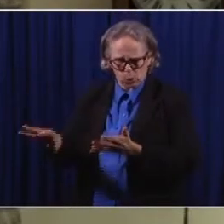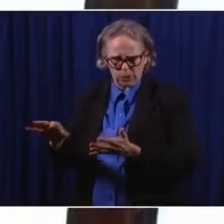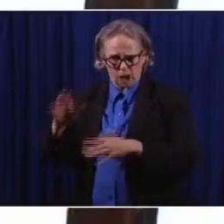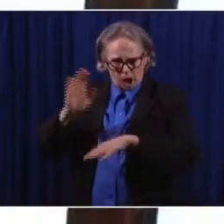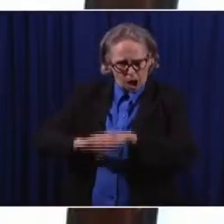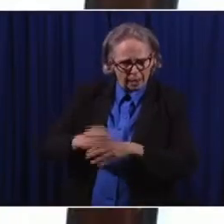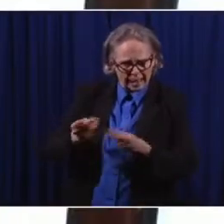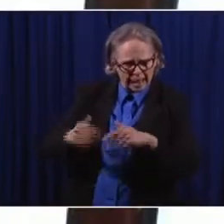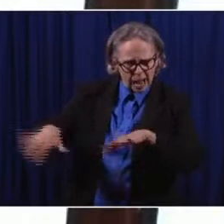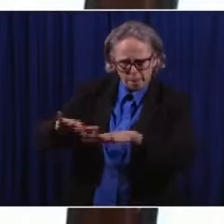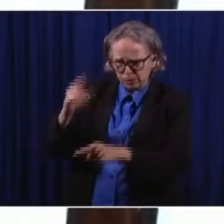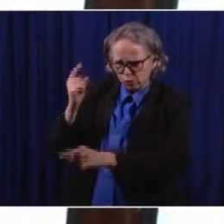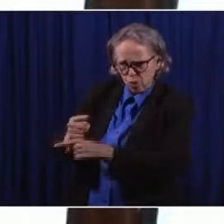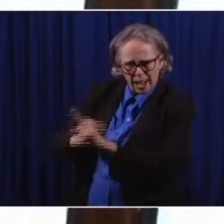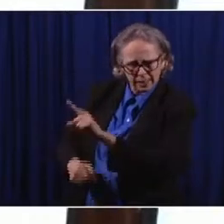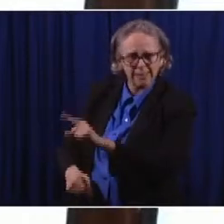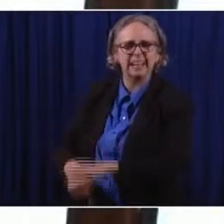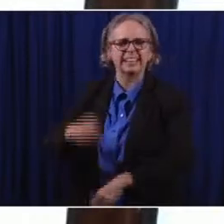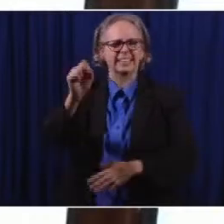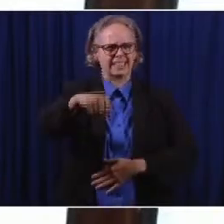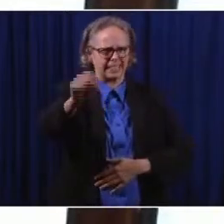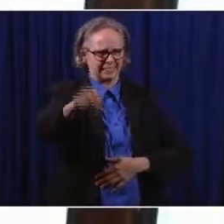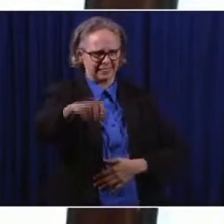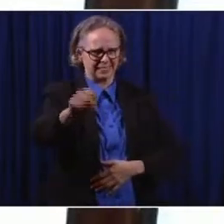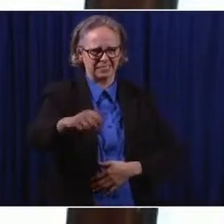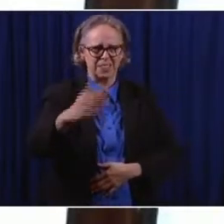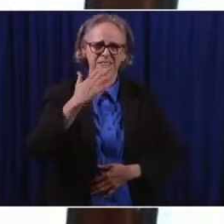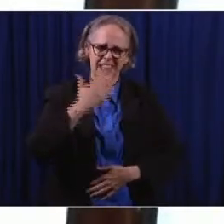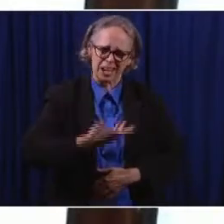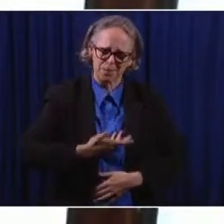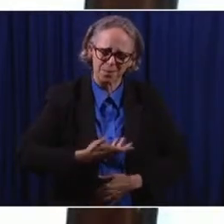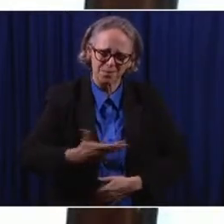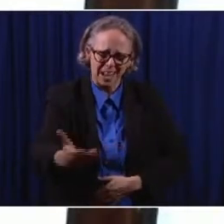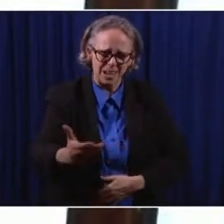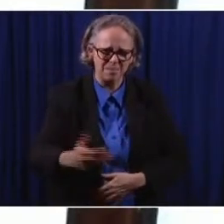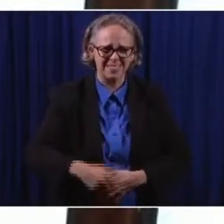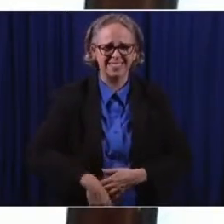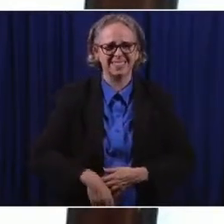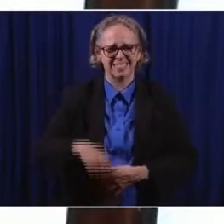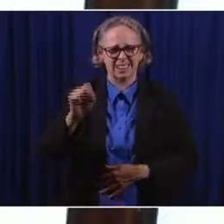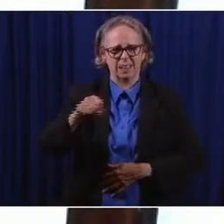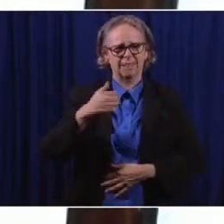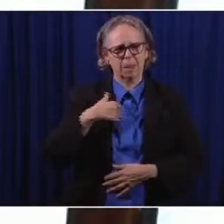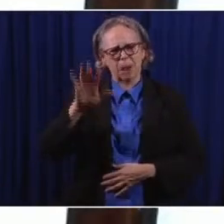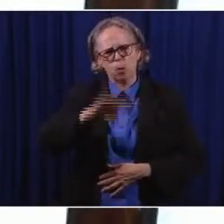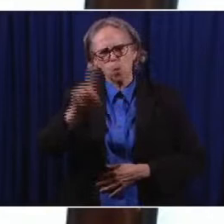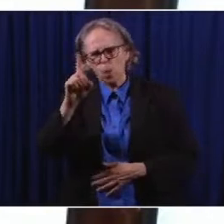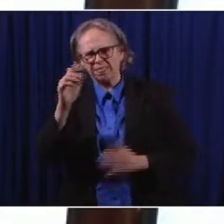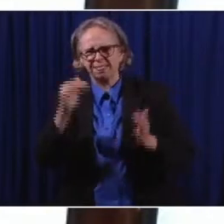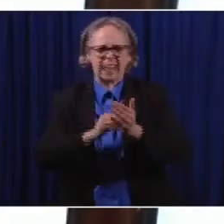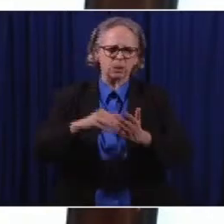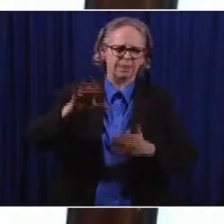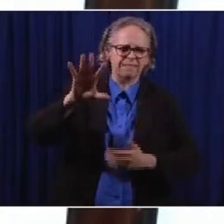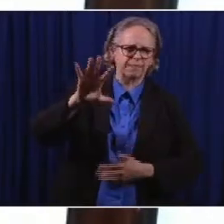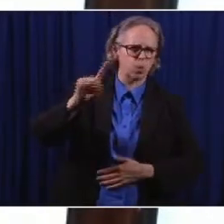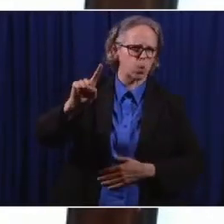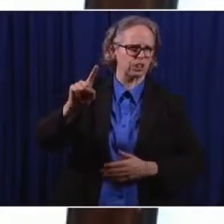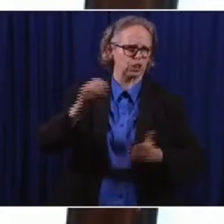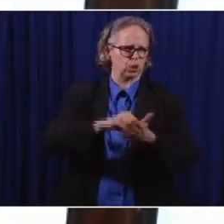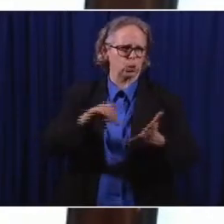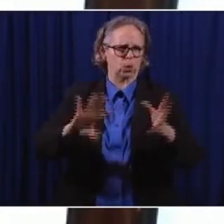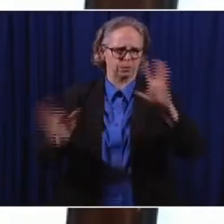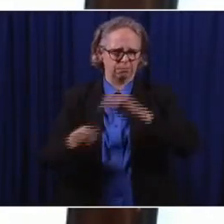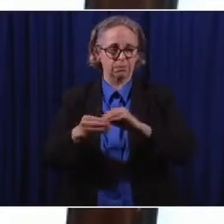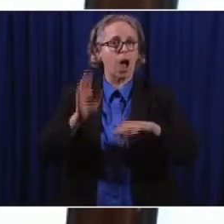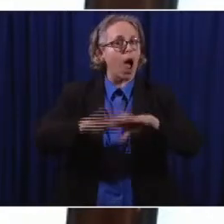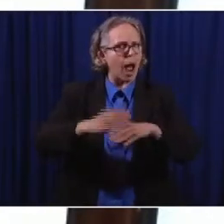me, sir, Governor DeWine. We do. We have about 1,051 kids on campus. We did start the